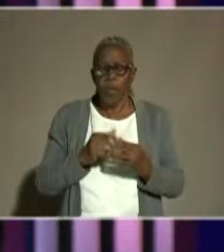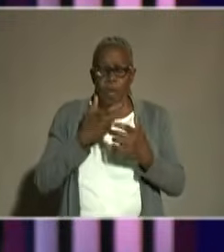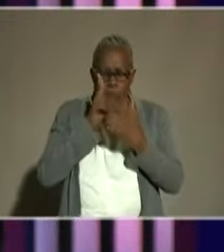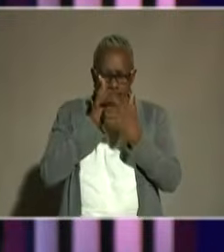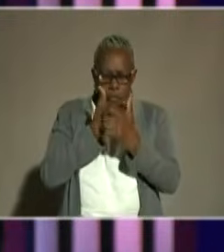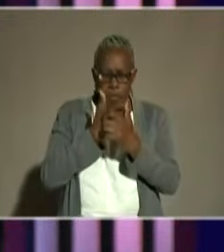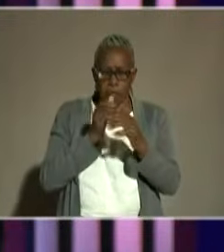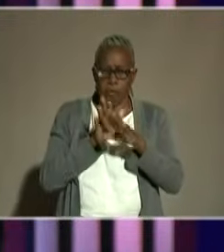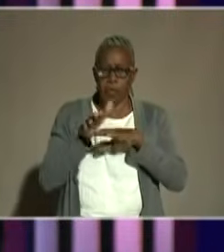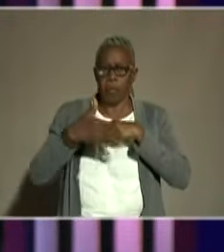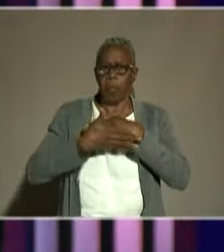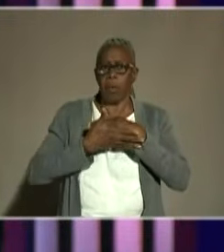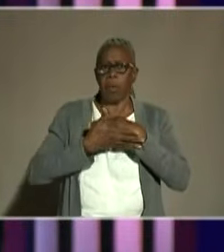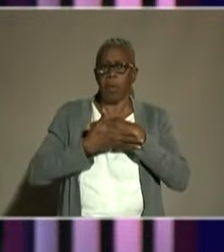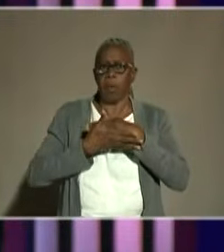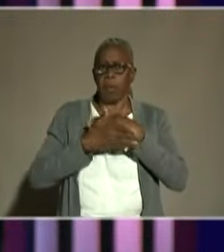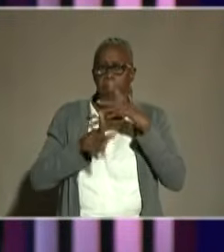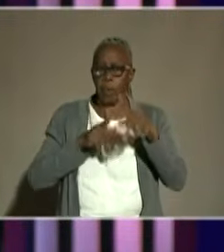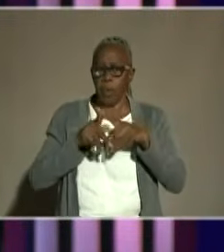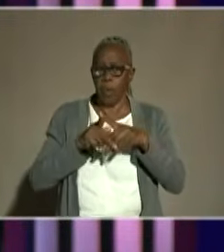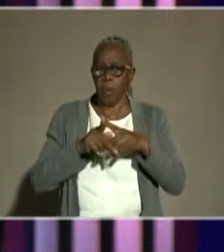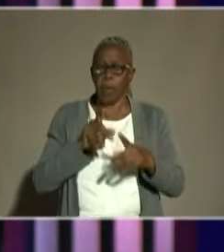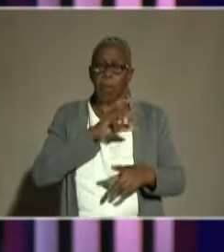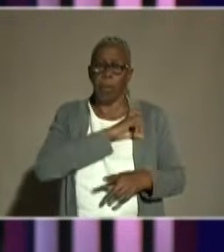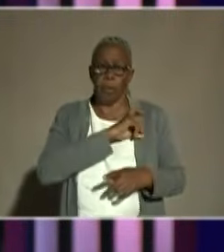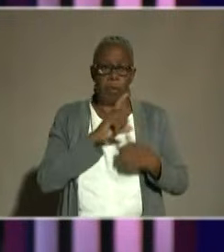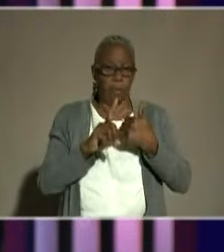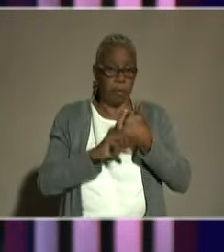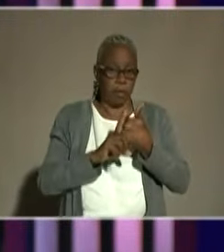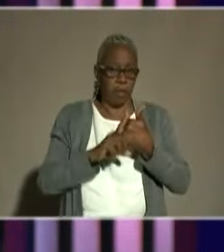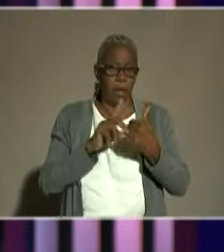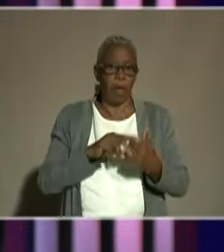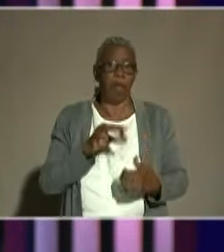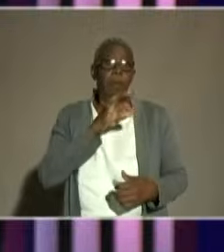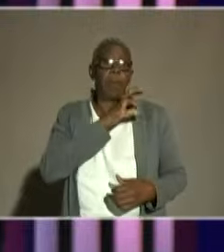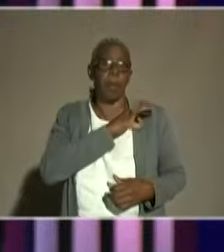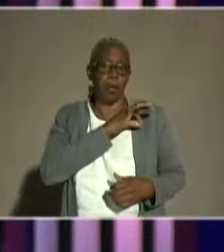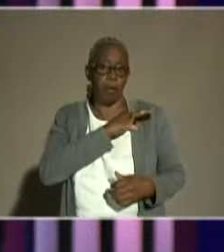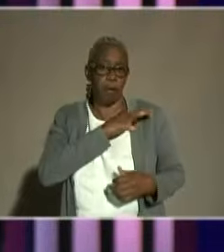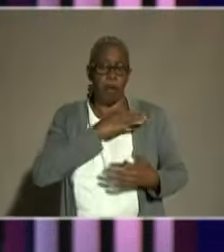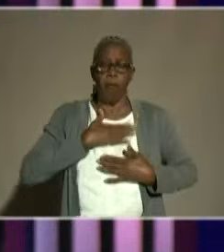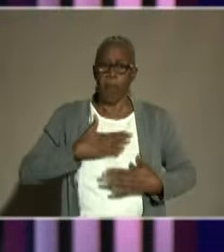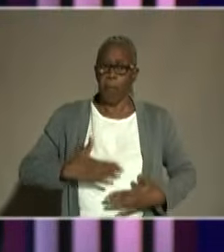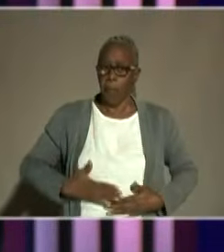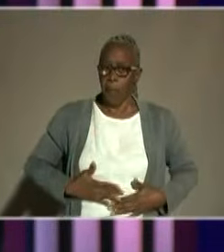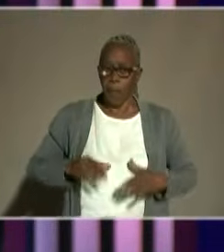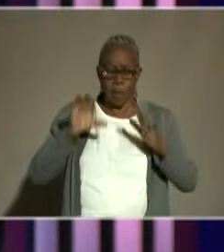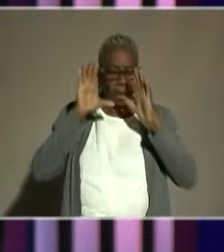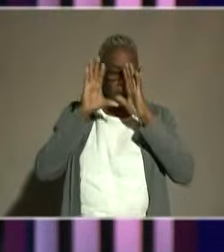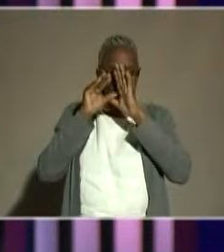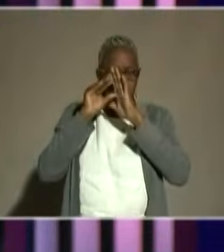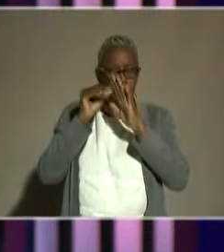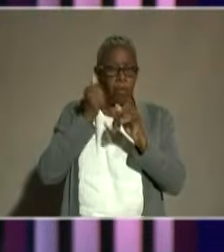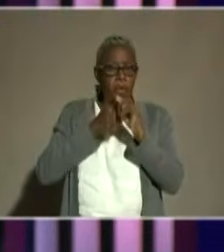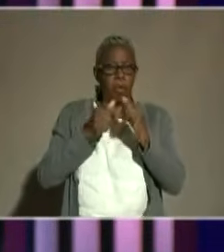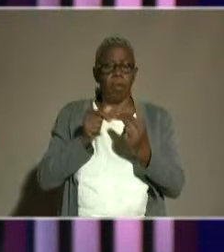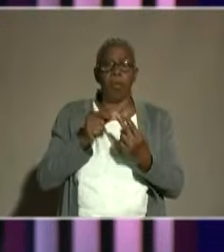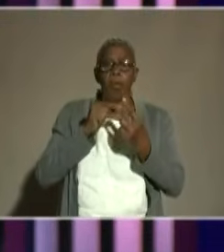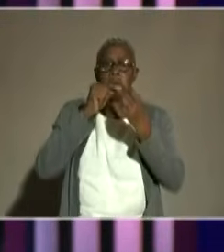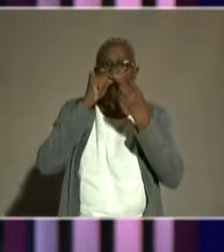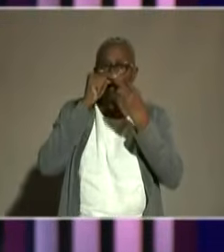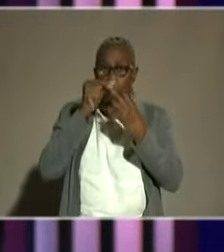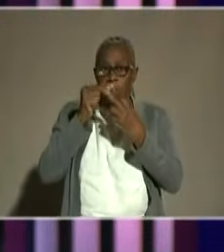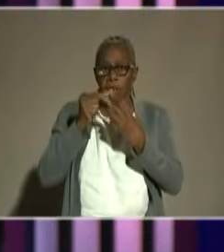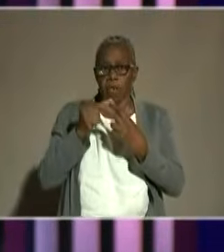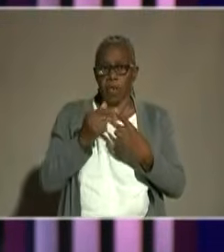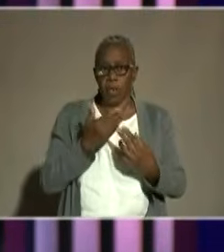Jamaican society and the police themselves to have the benefit of body-worn cameras, especially when they go on special operations, so there can be